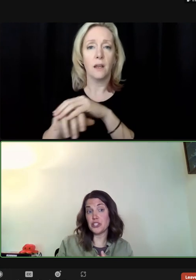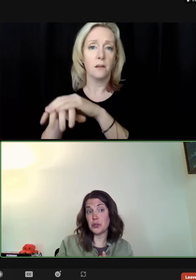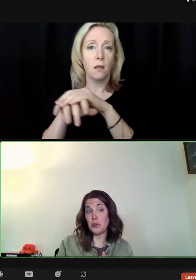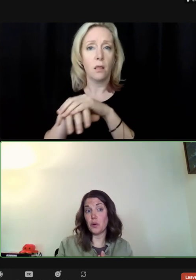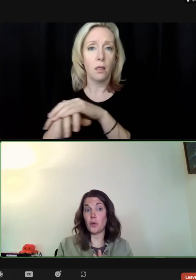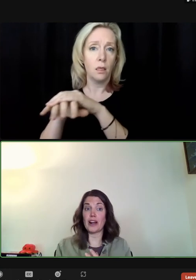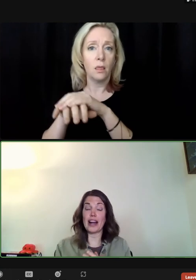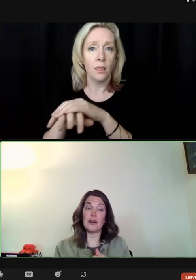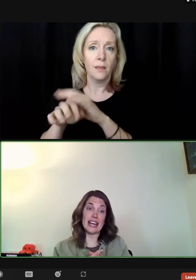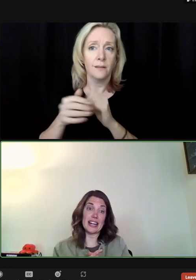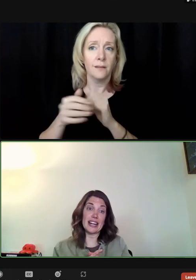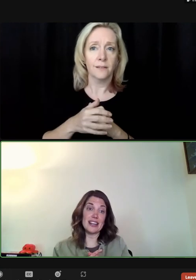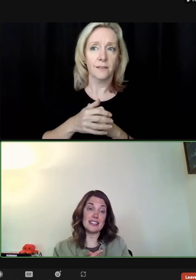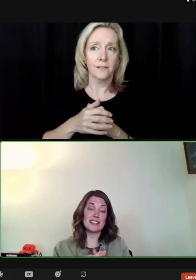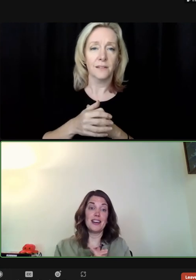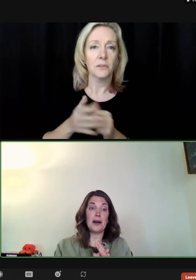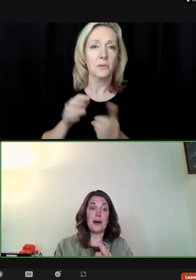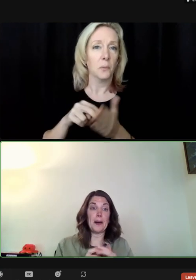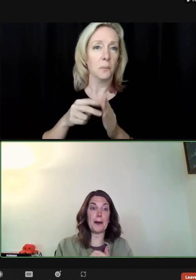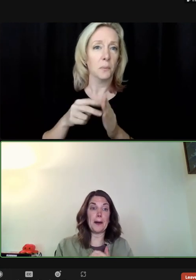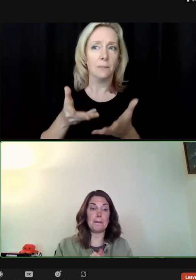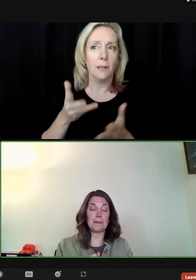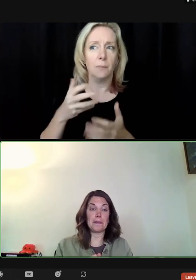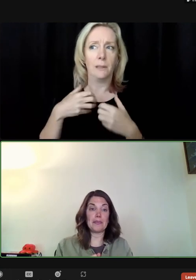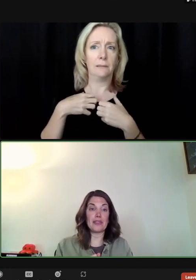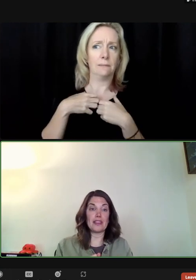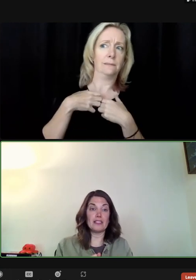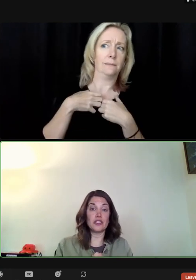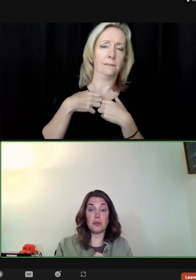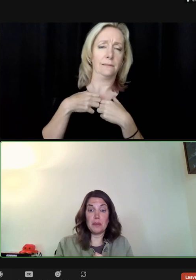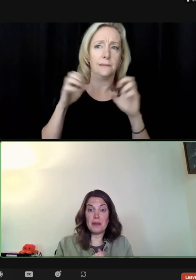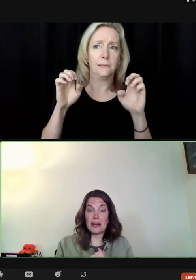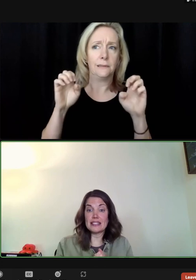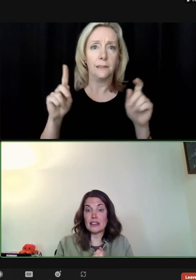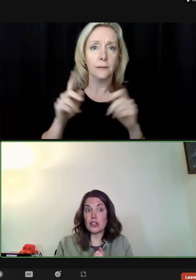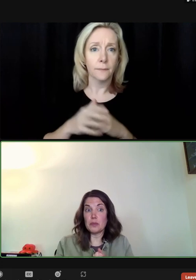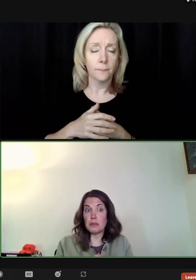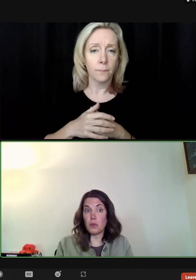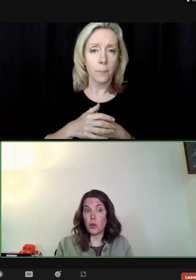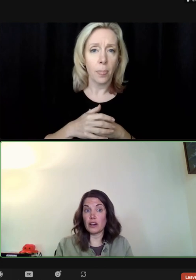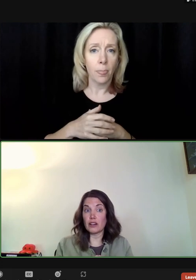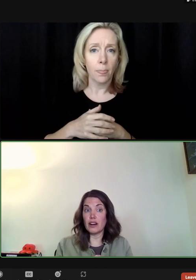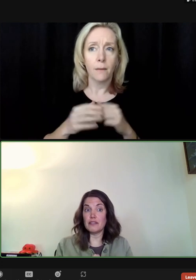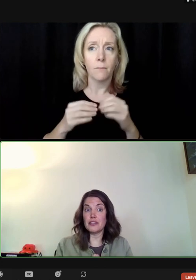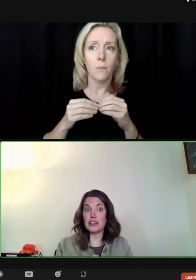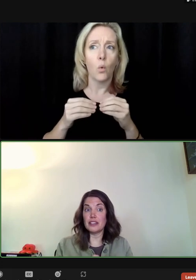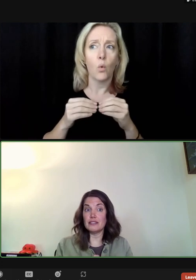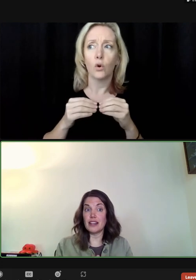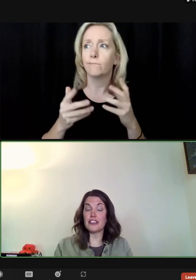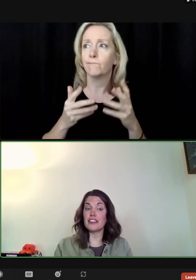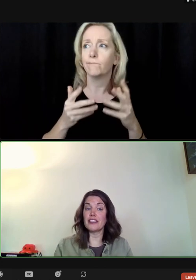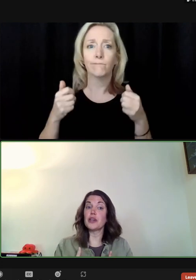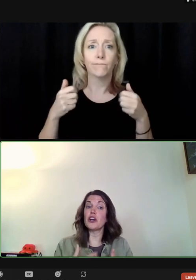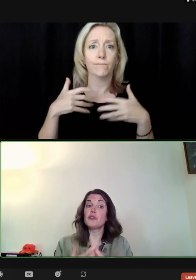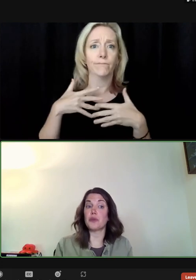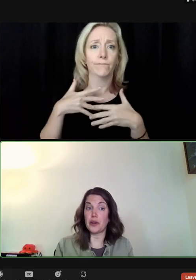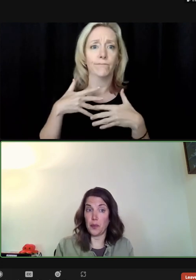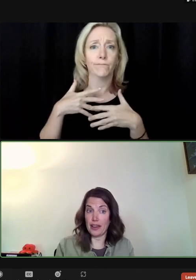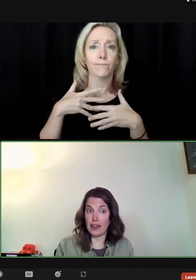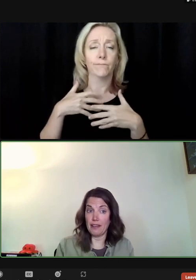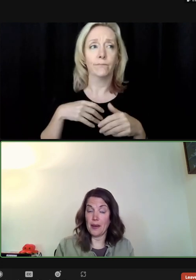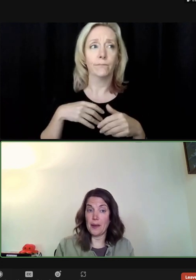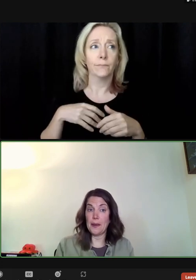learn how to do or how it's accessed. So maybe that makes it a little bit more of not the thing that